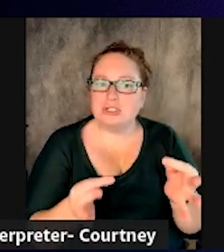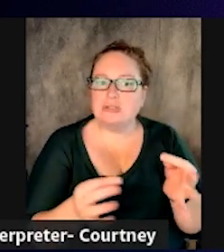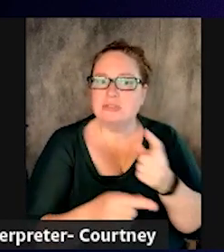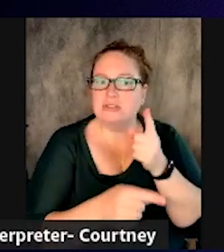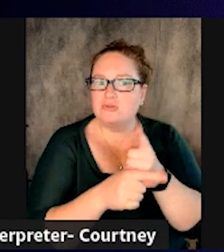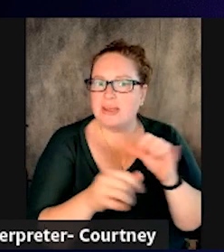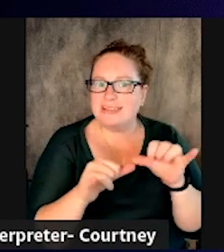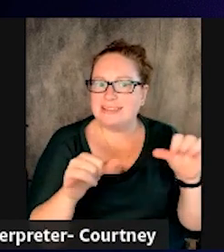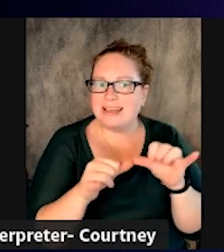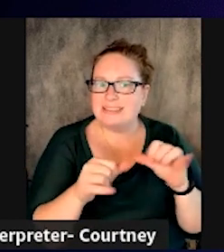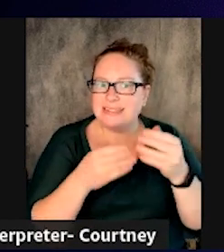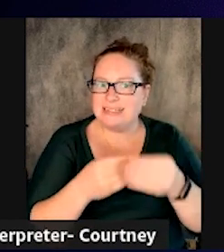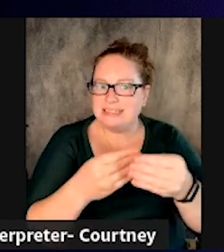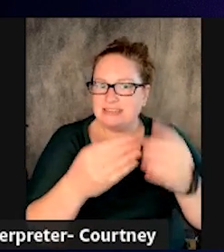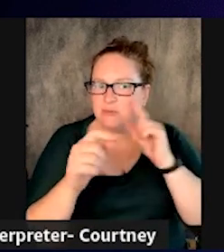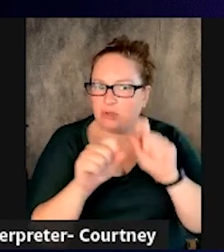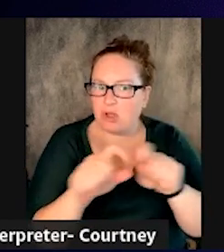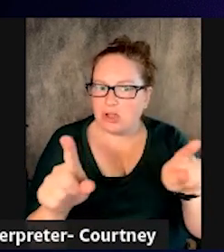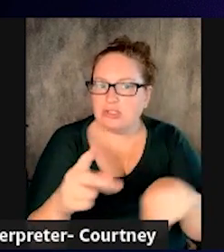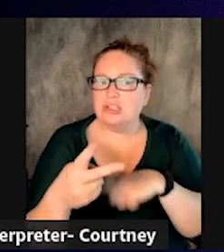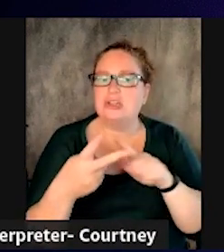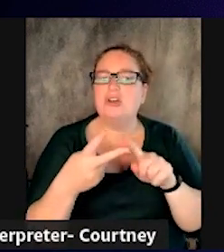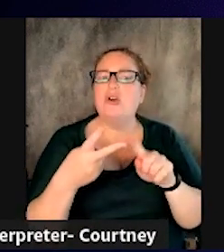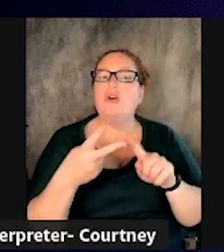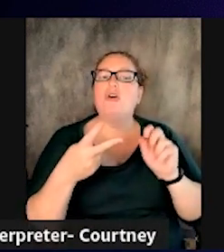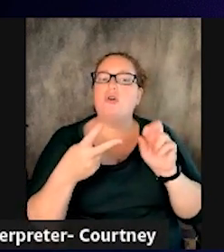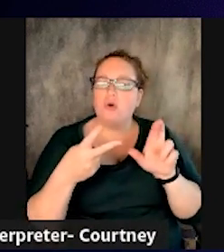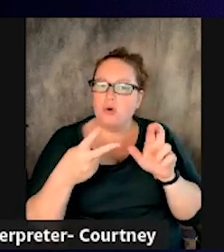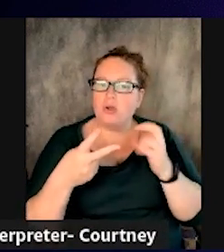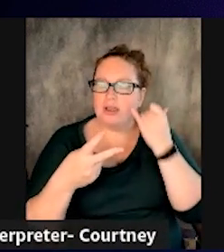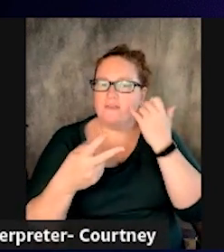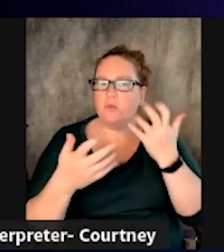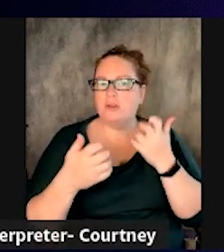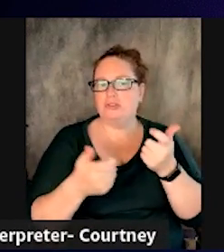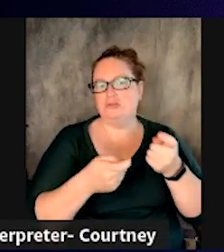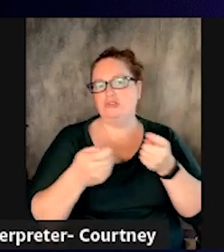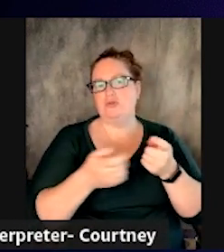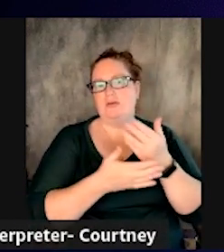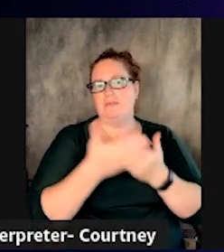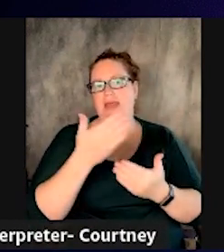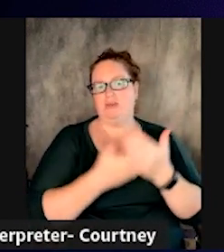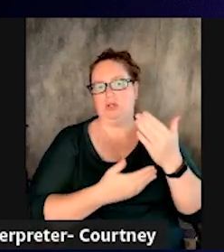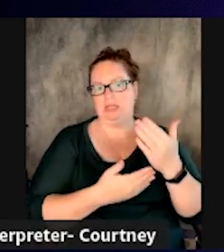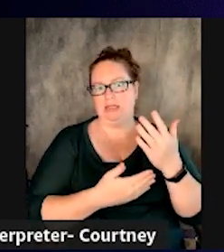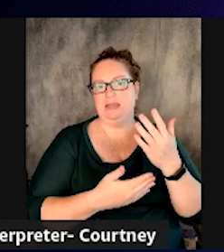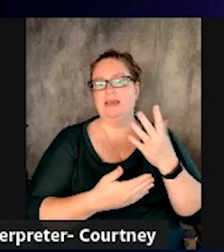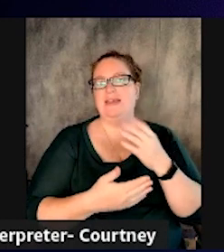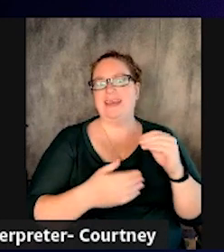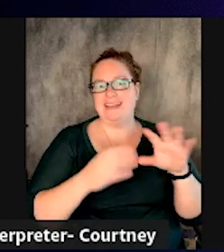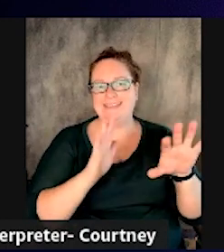instance to launch, or you want to control it manually and select your own instance type.